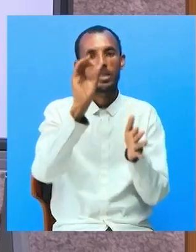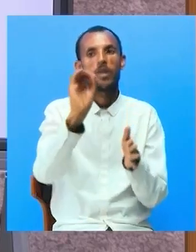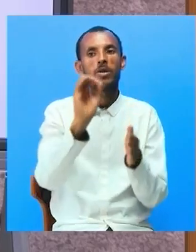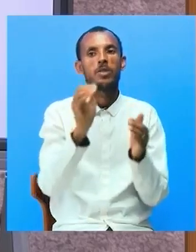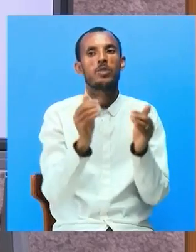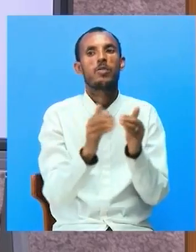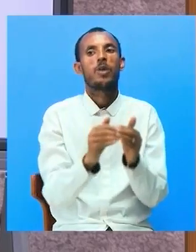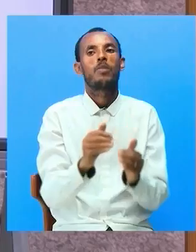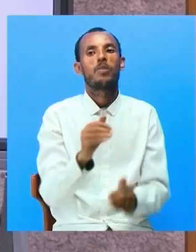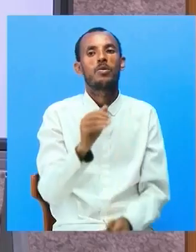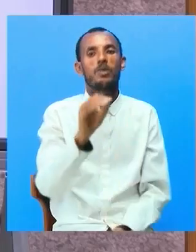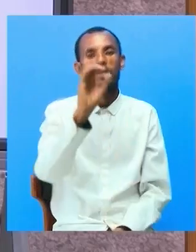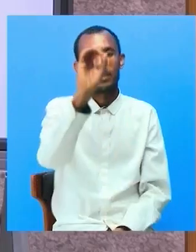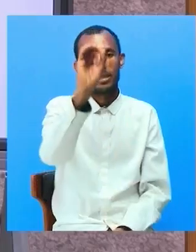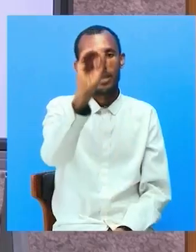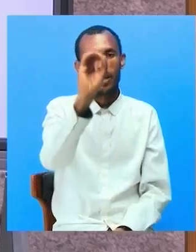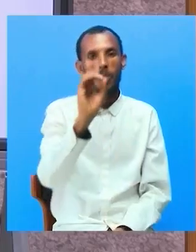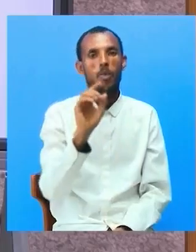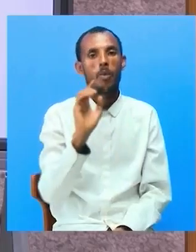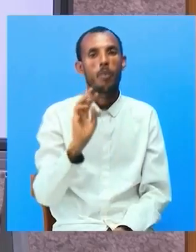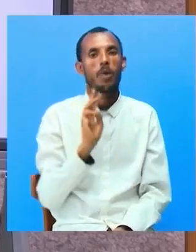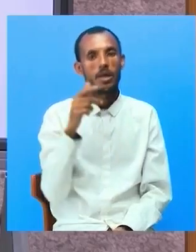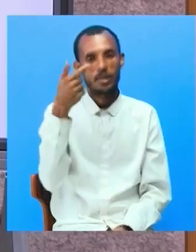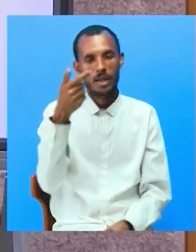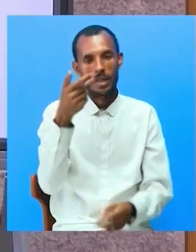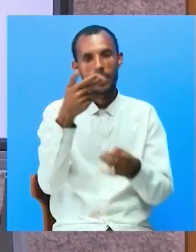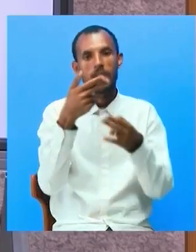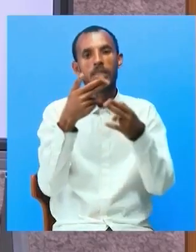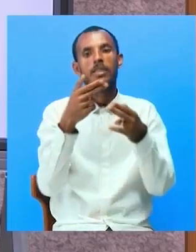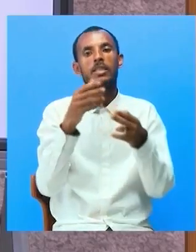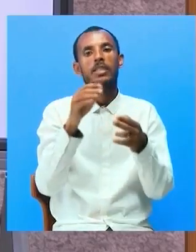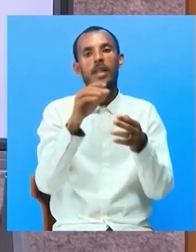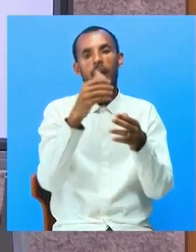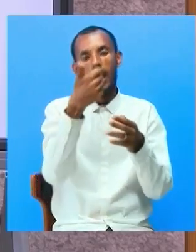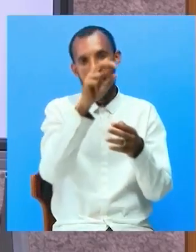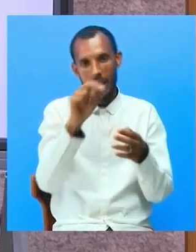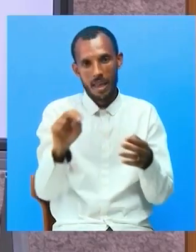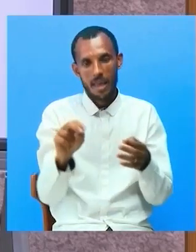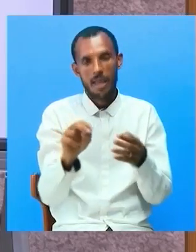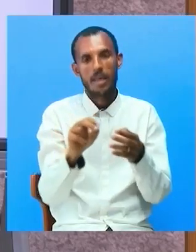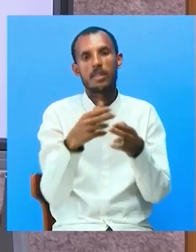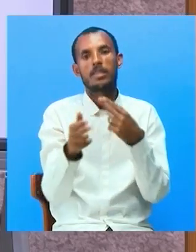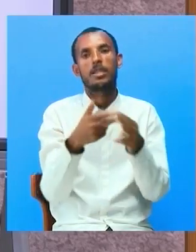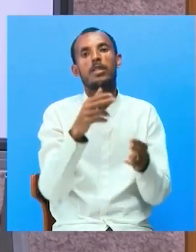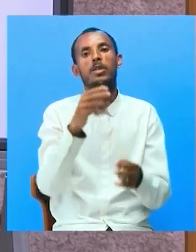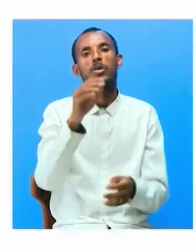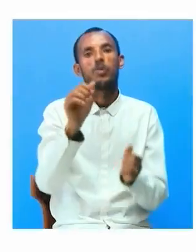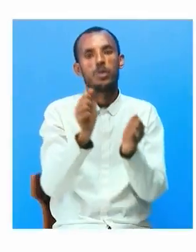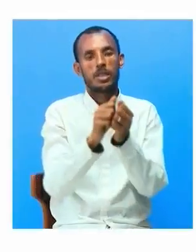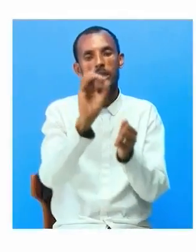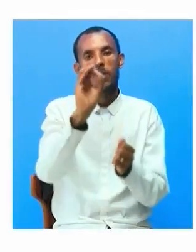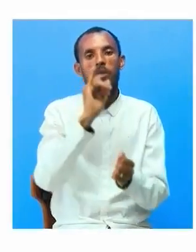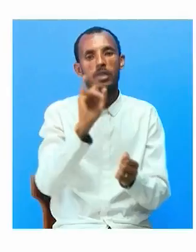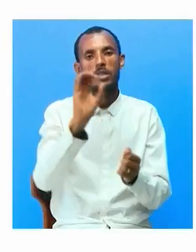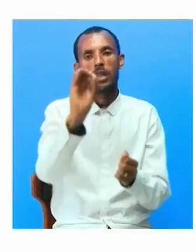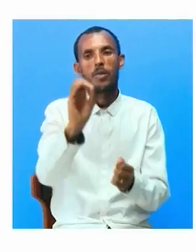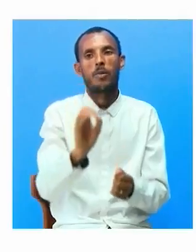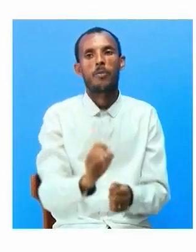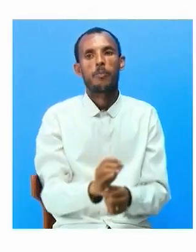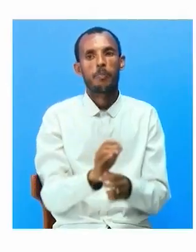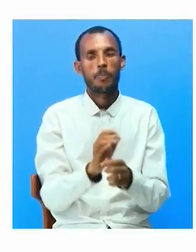Good. The answer it is 0. We say the product of any integer with 0 gives us 0. Therefore, this will be the